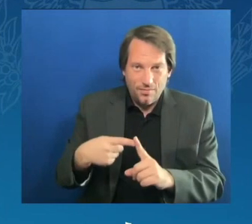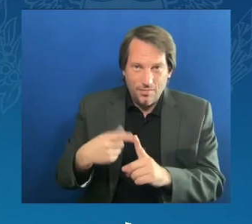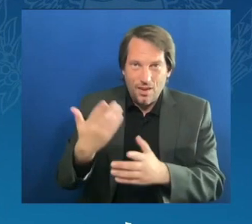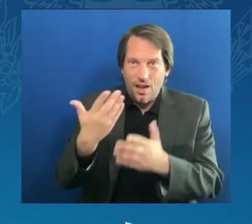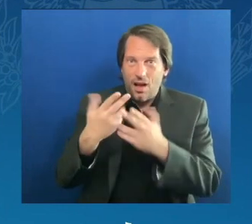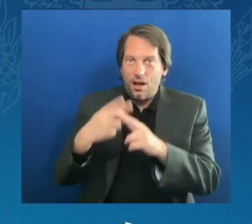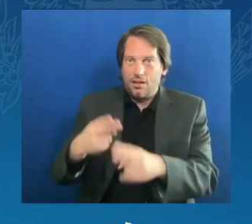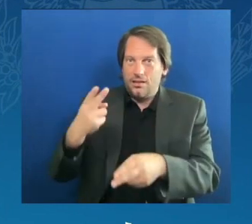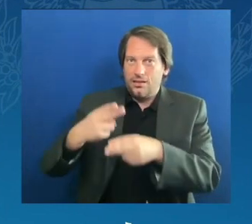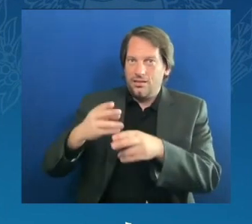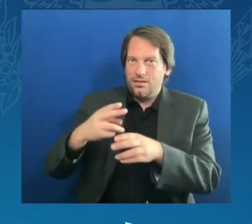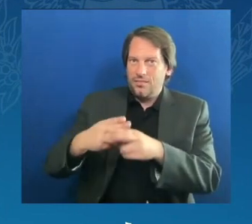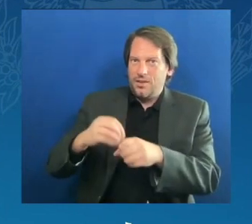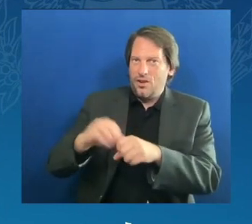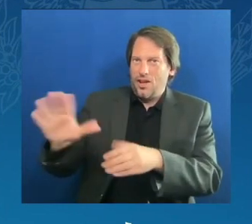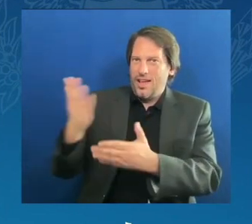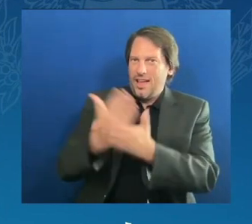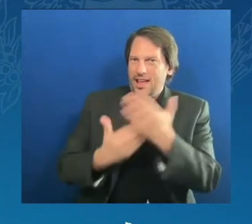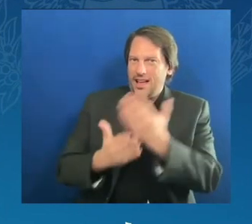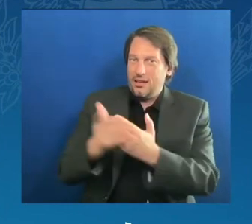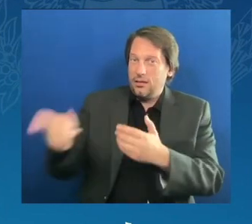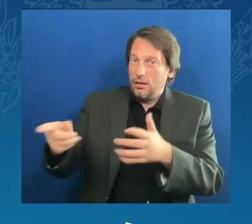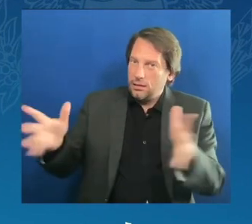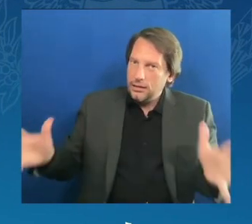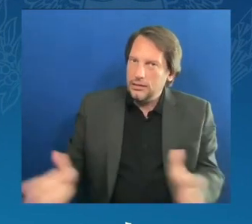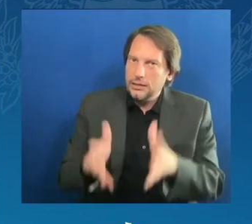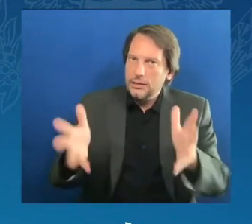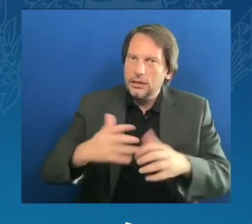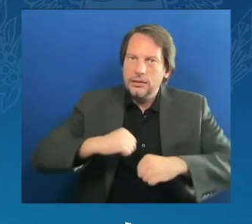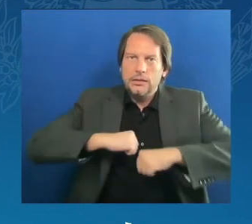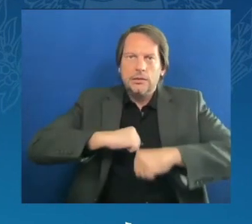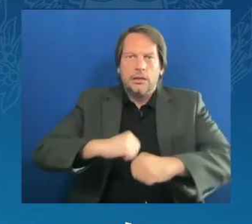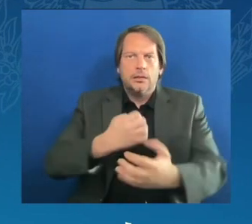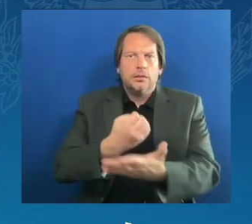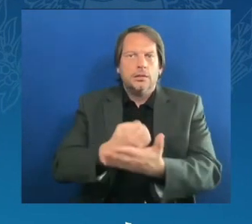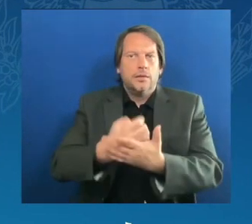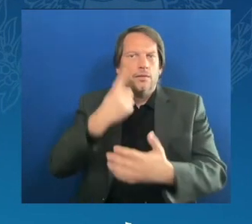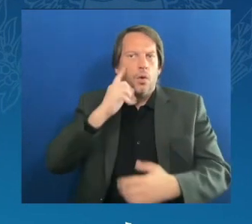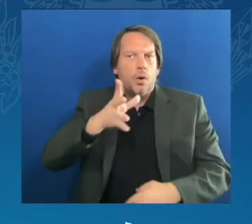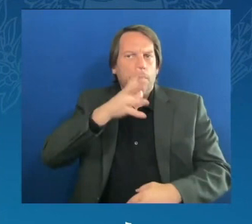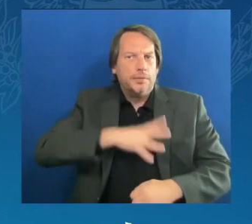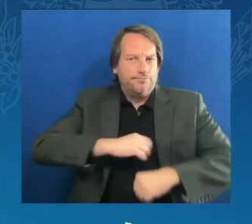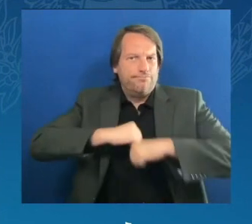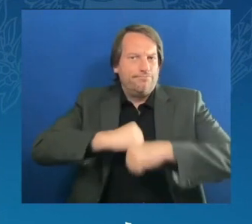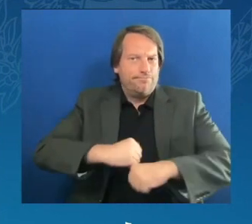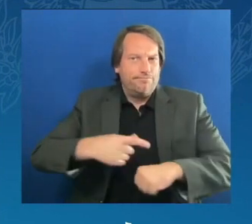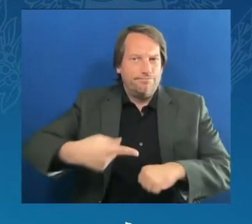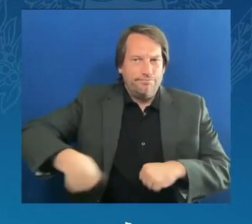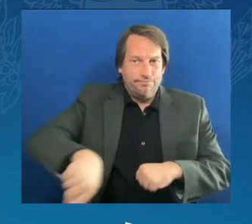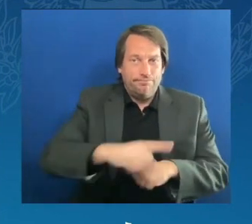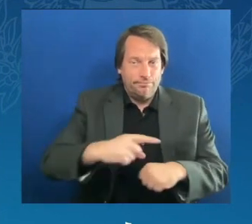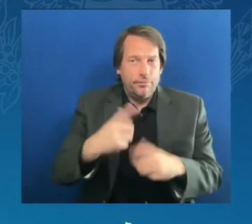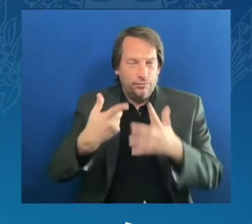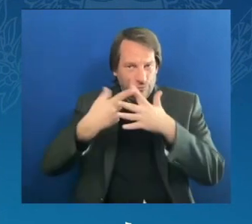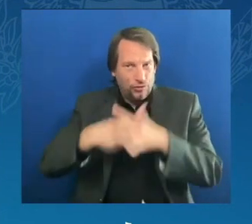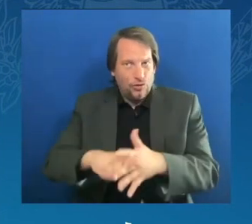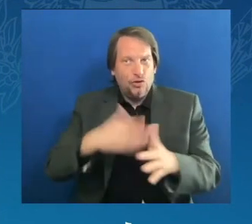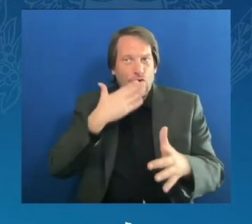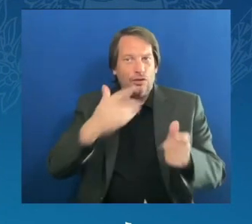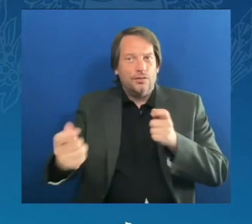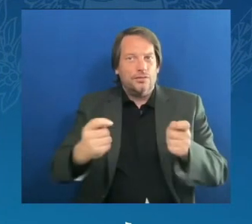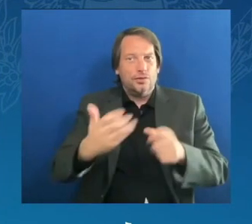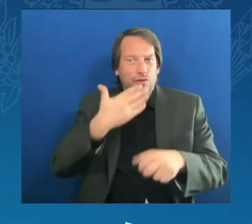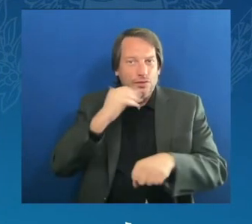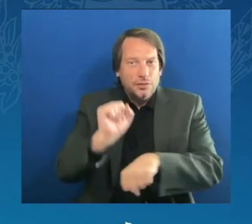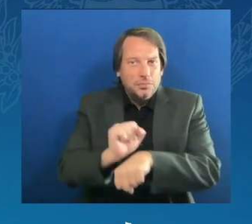includes a corporate pledge on the rule of law to support labor rights, combat corruption, and increase transparency.